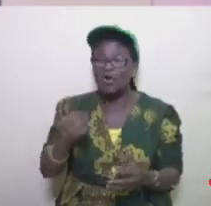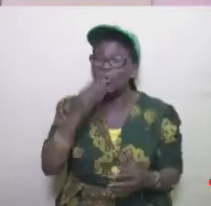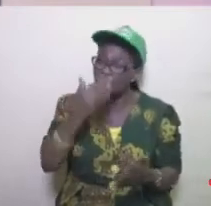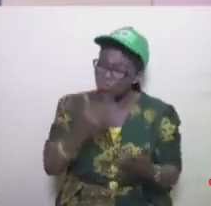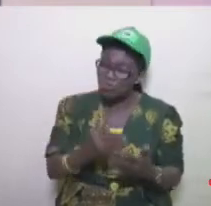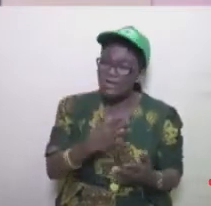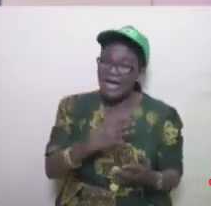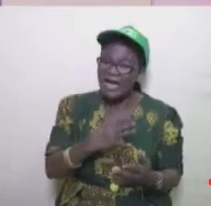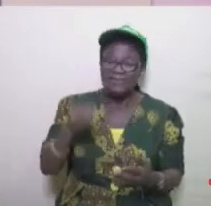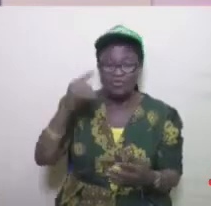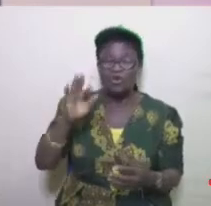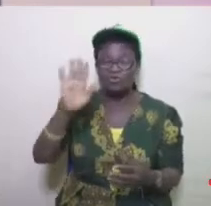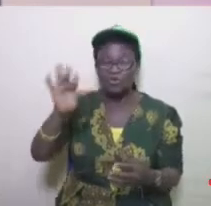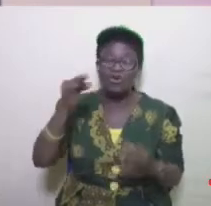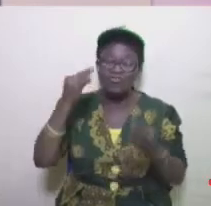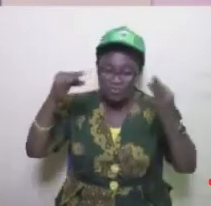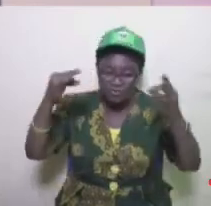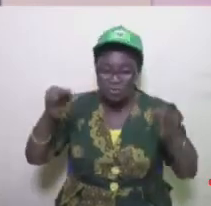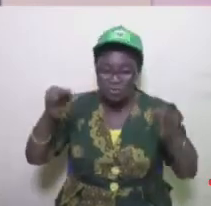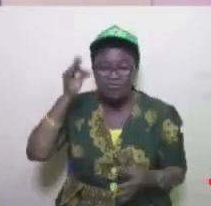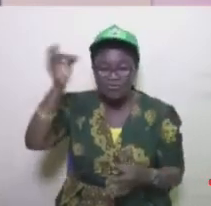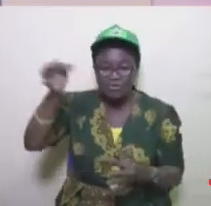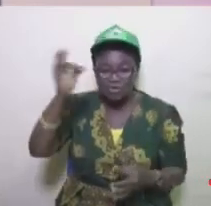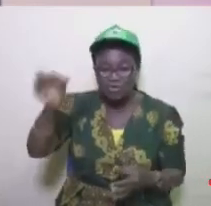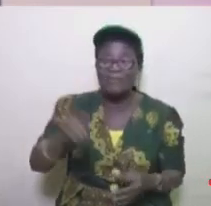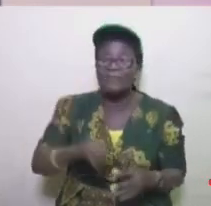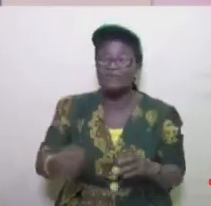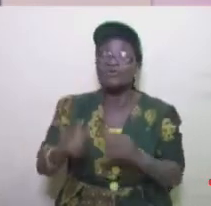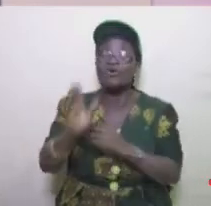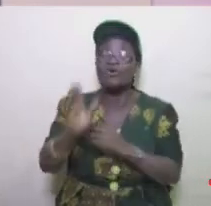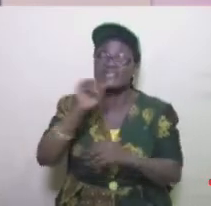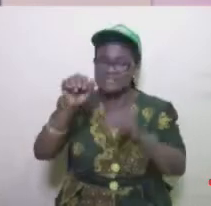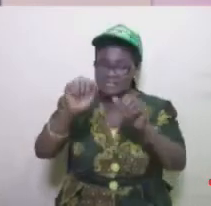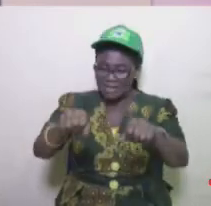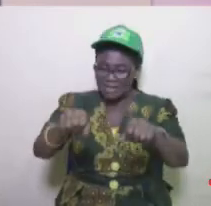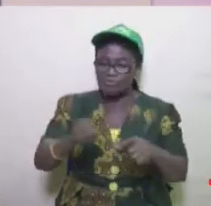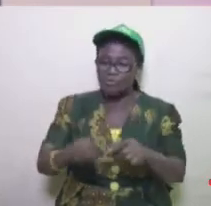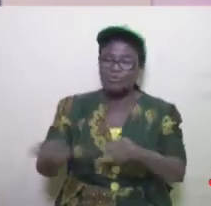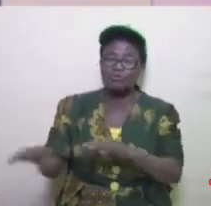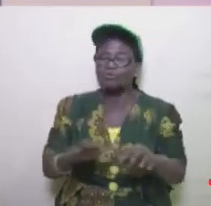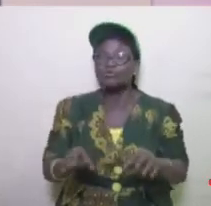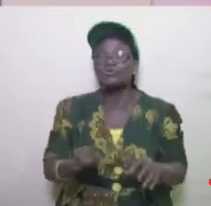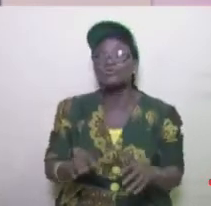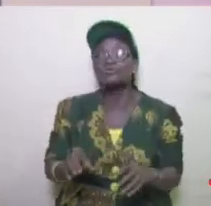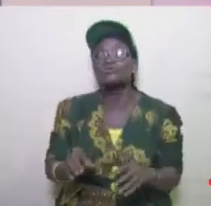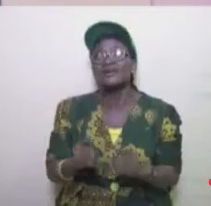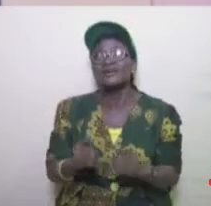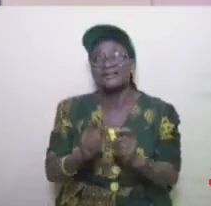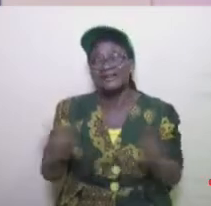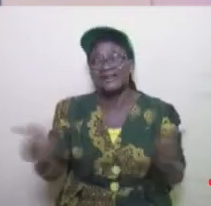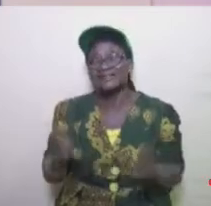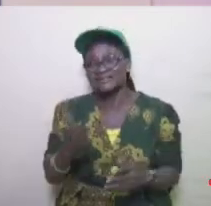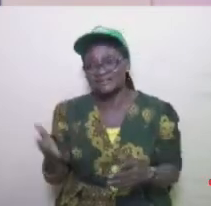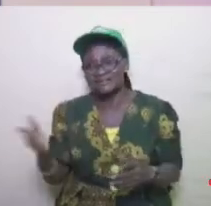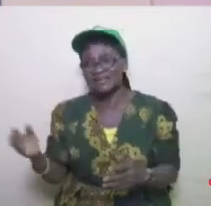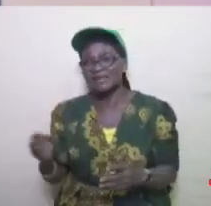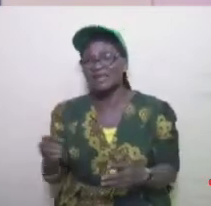do exceeding abundantly. And number 7 is he was